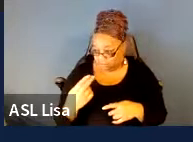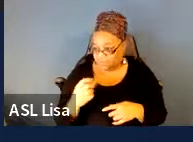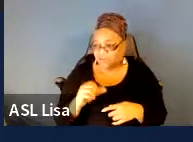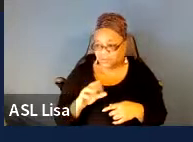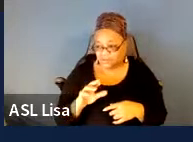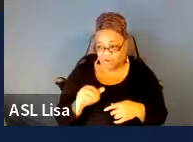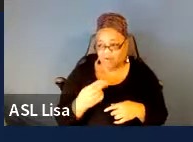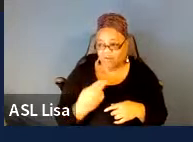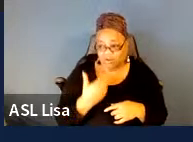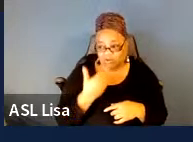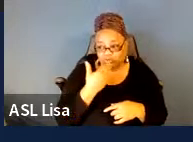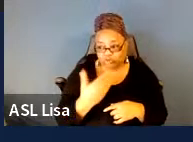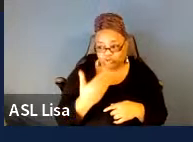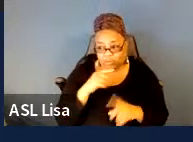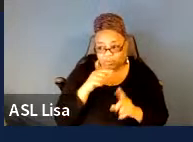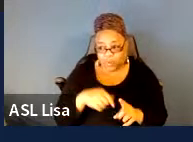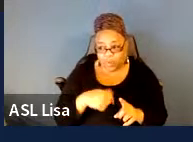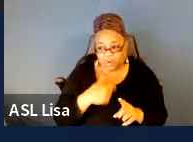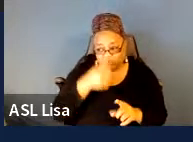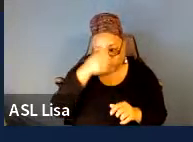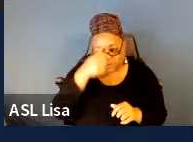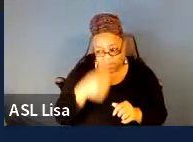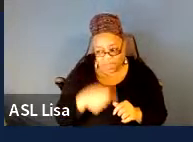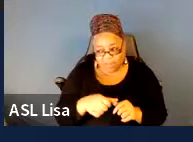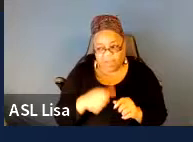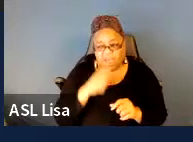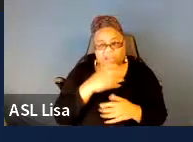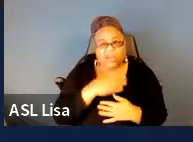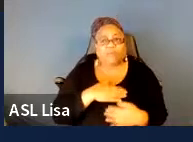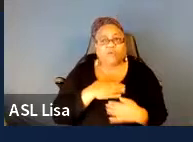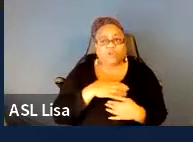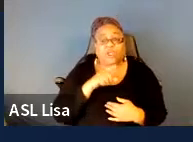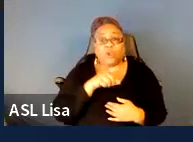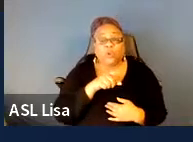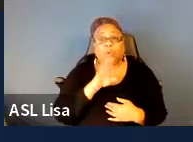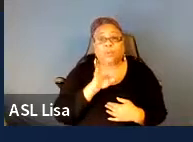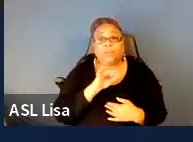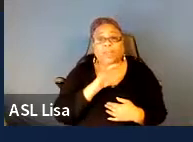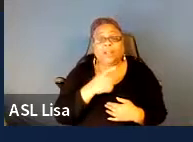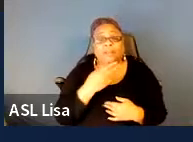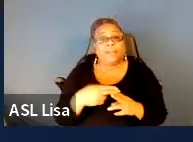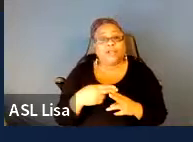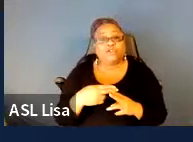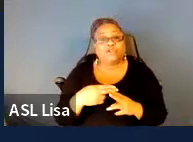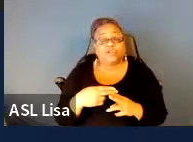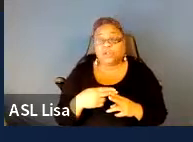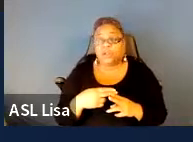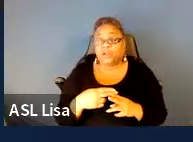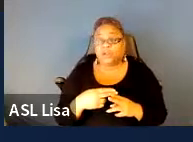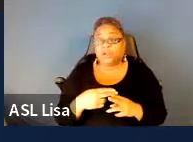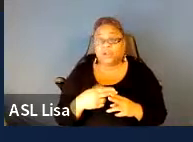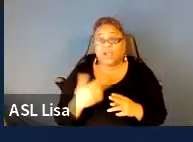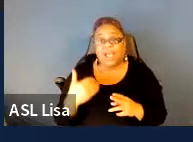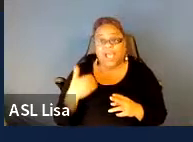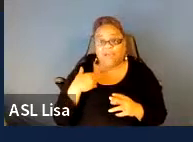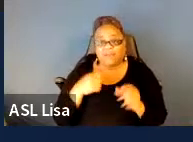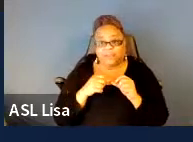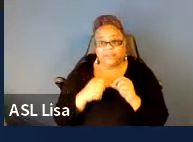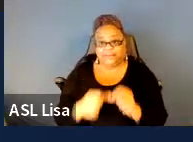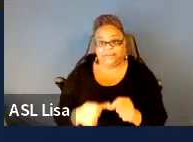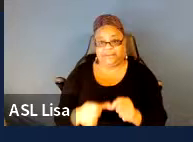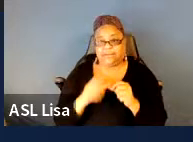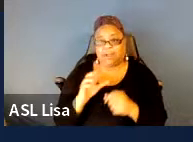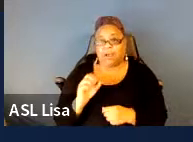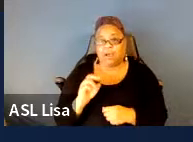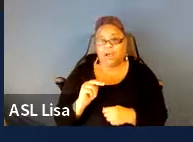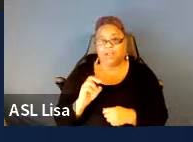great point. And I really appreciate you, Bill, mentioning, the value of having consistency as a